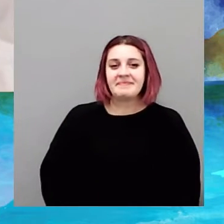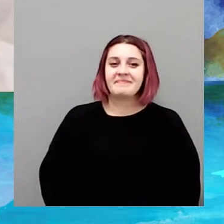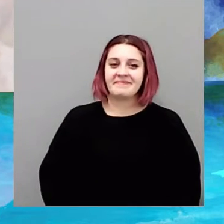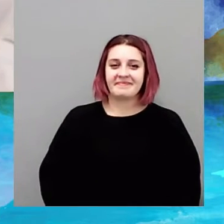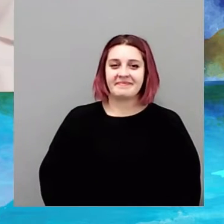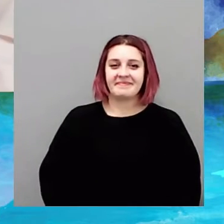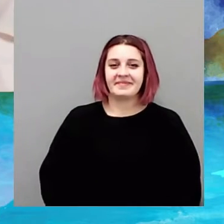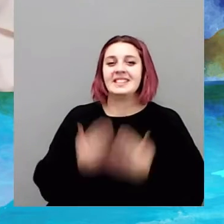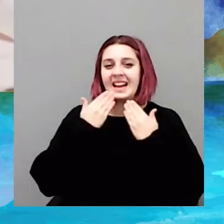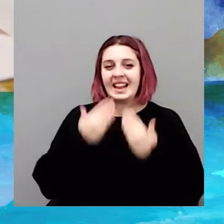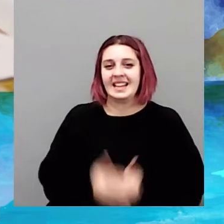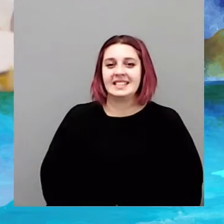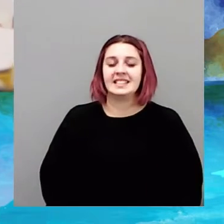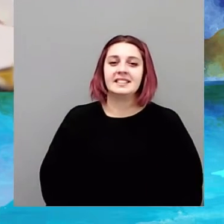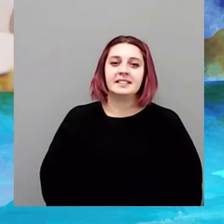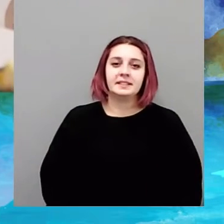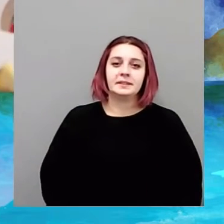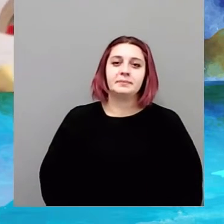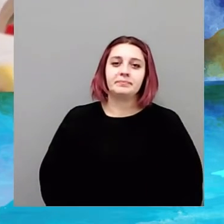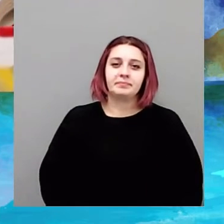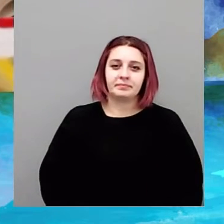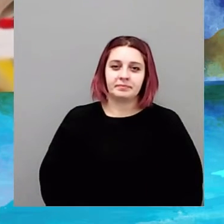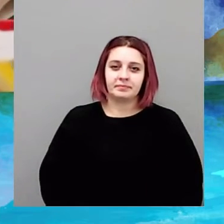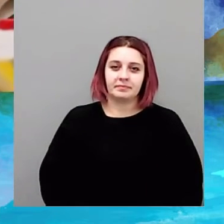her artificial limb. Thank you.